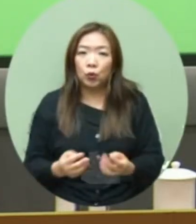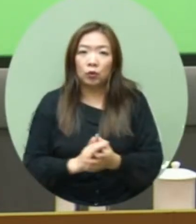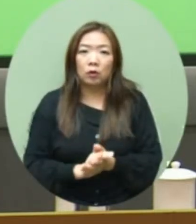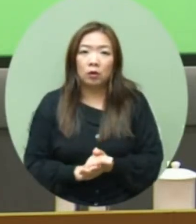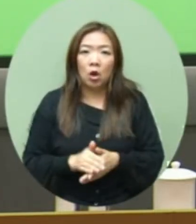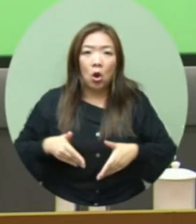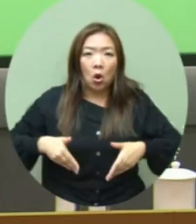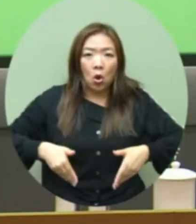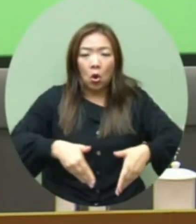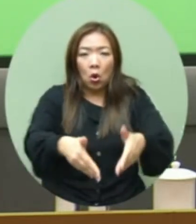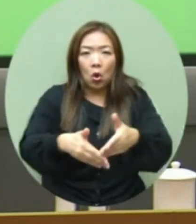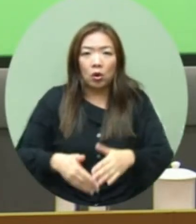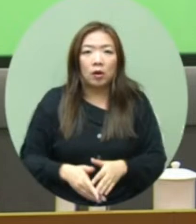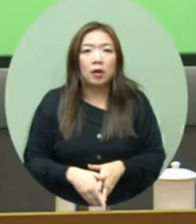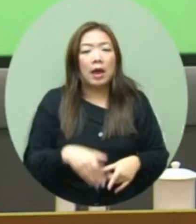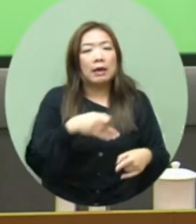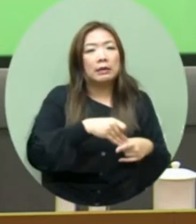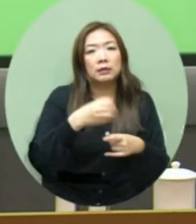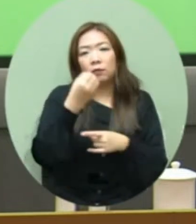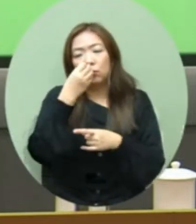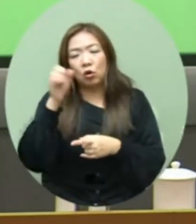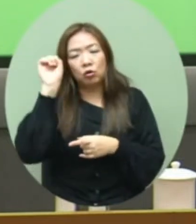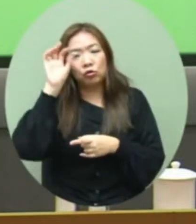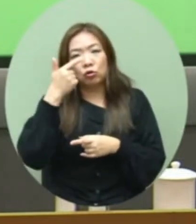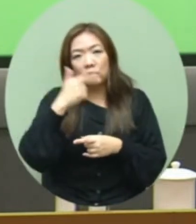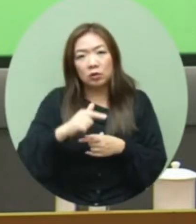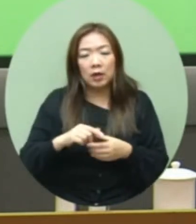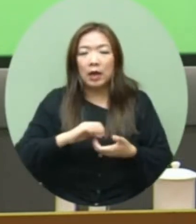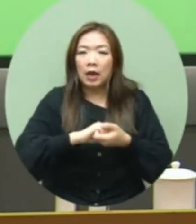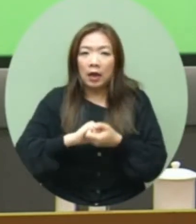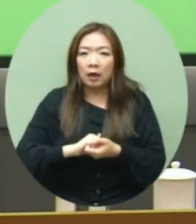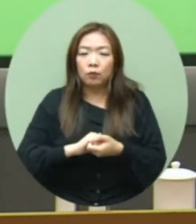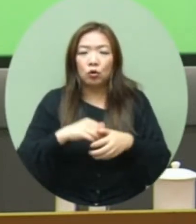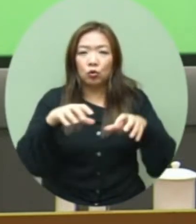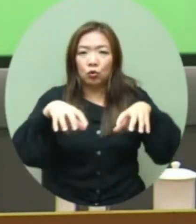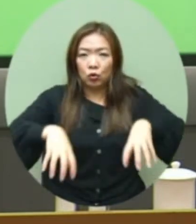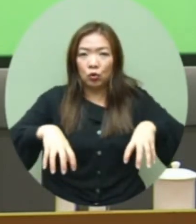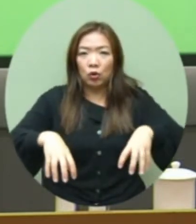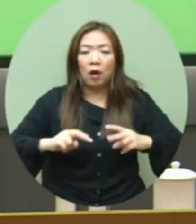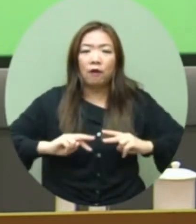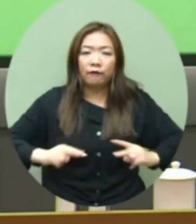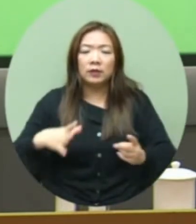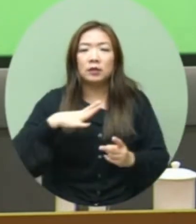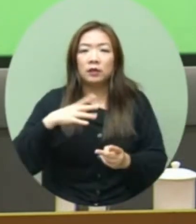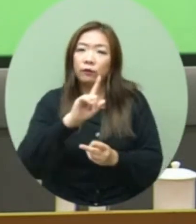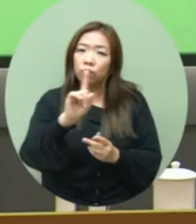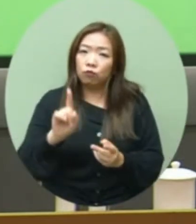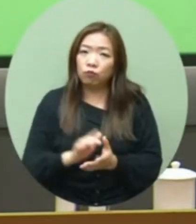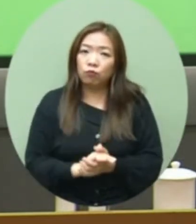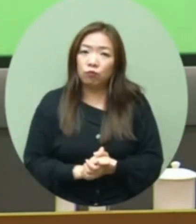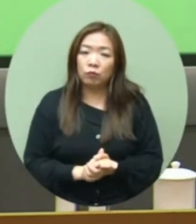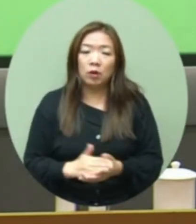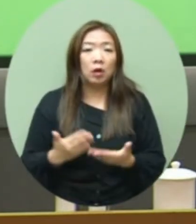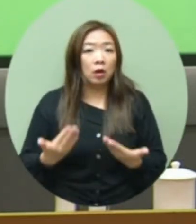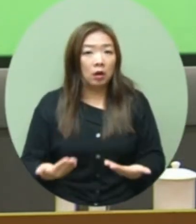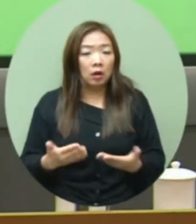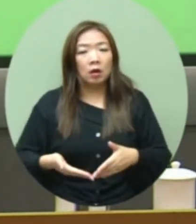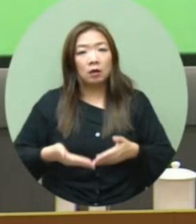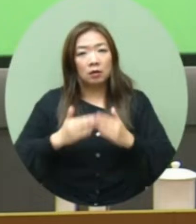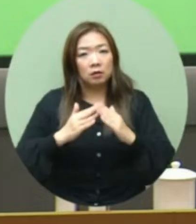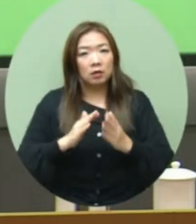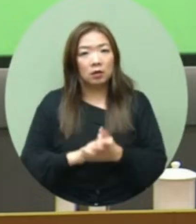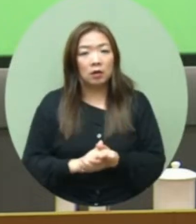Shenzhen Hong Kong Technology Innovation and Technology Park. And we will have this outline development